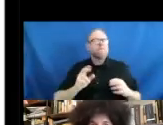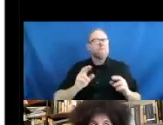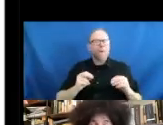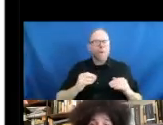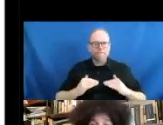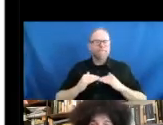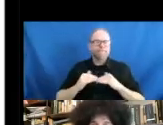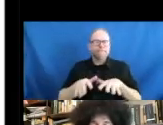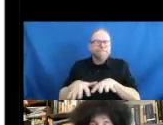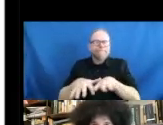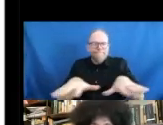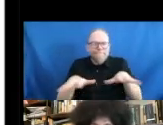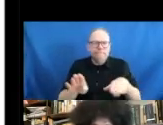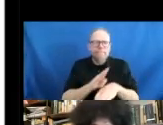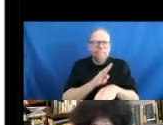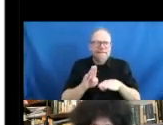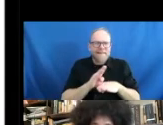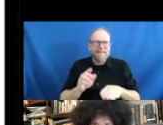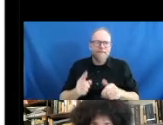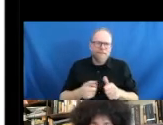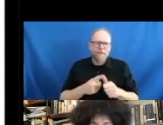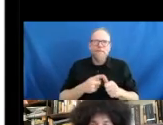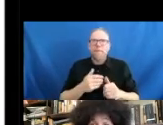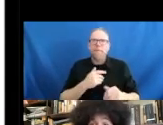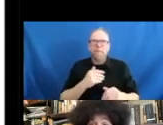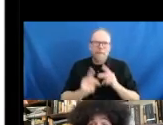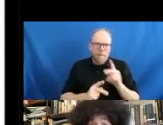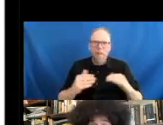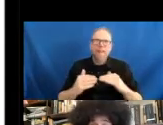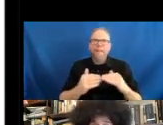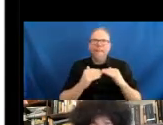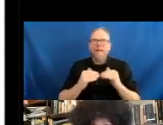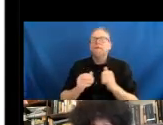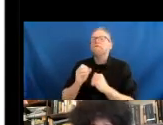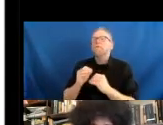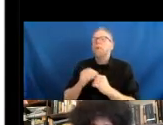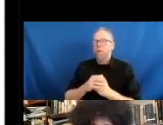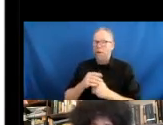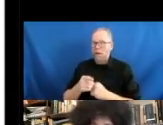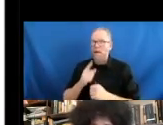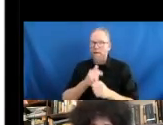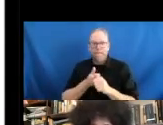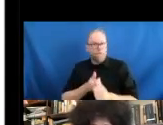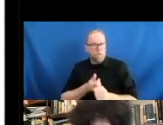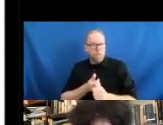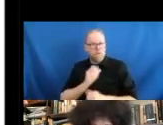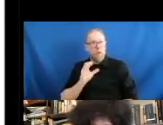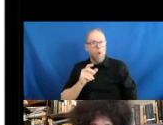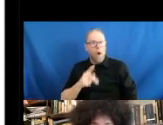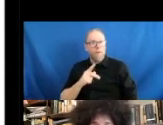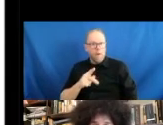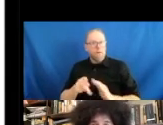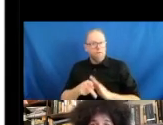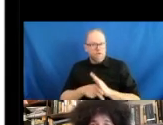And while cooperative corporations are particularly designed to enforce cooperative principles under